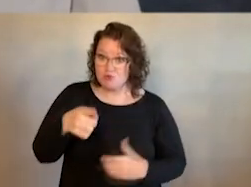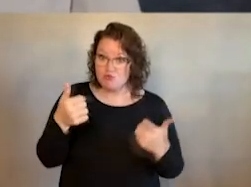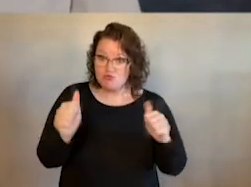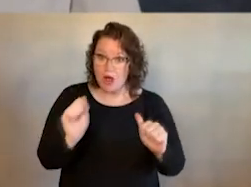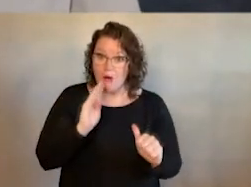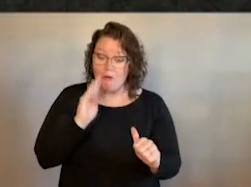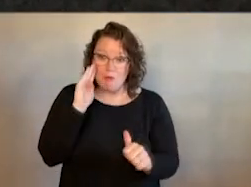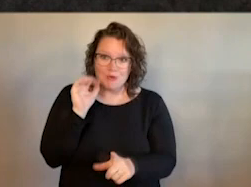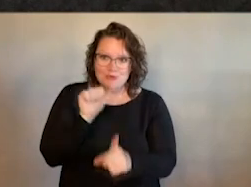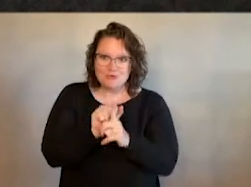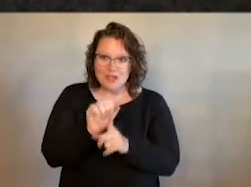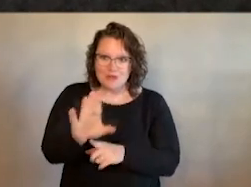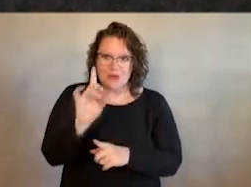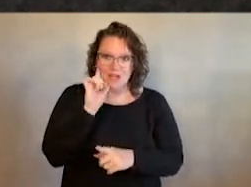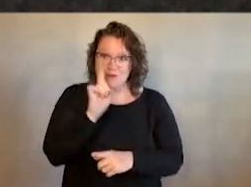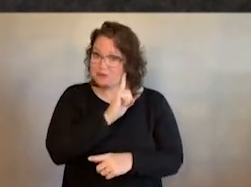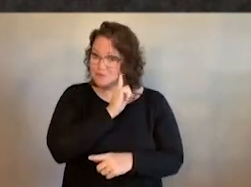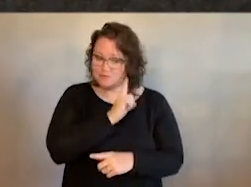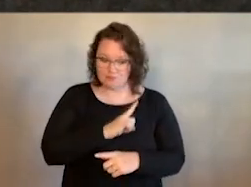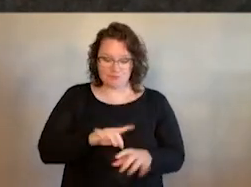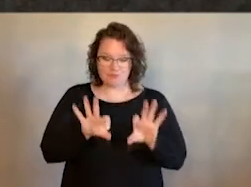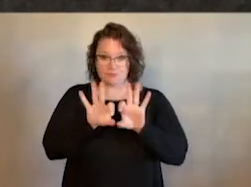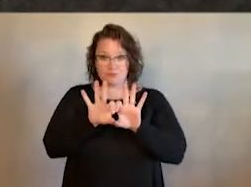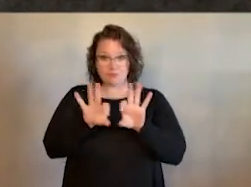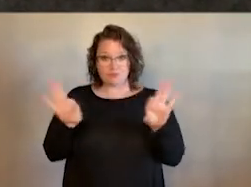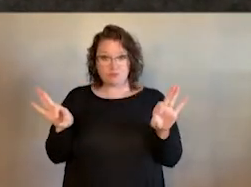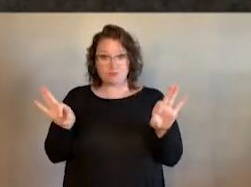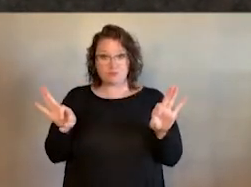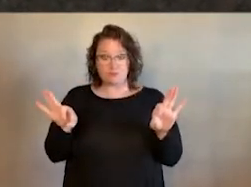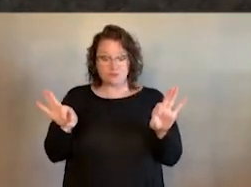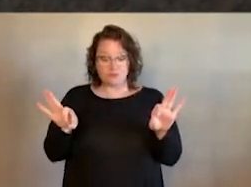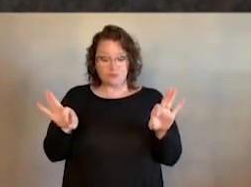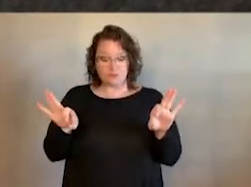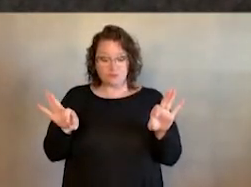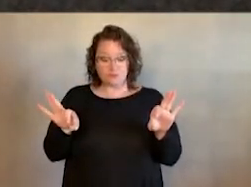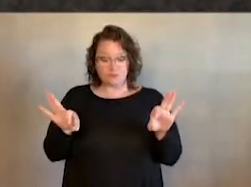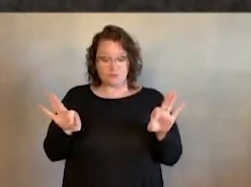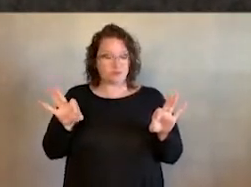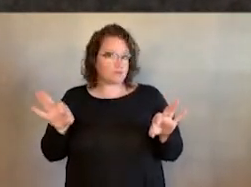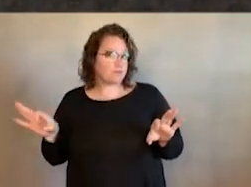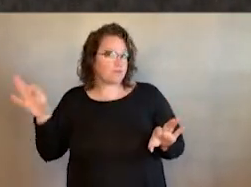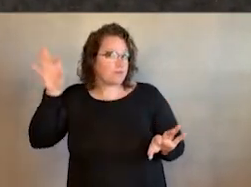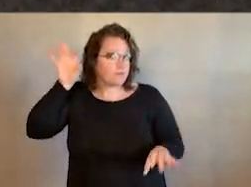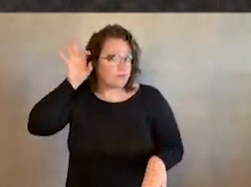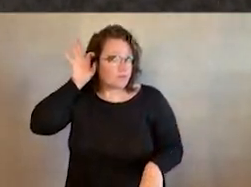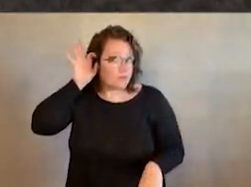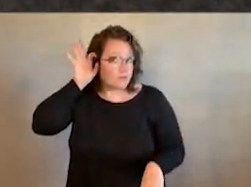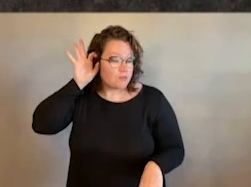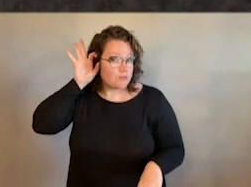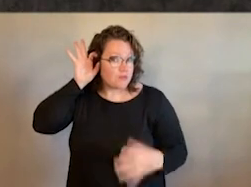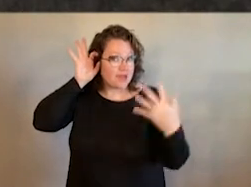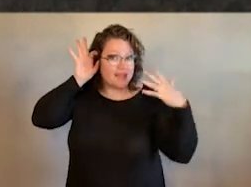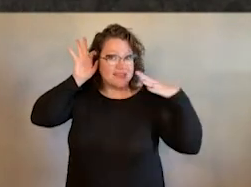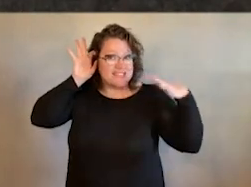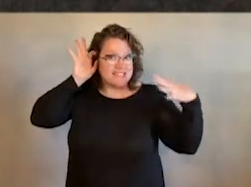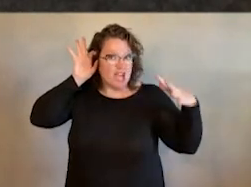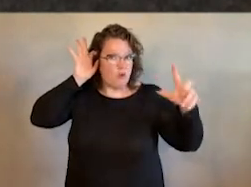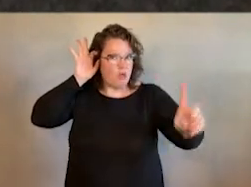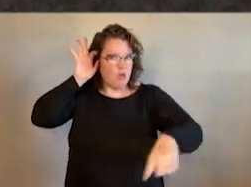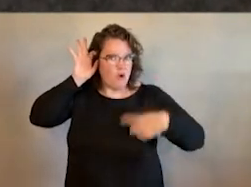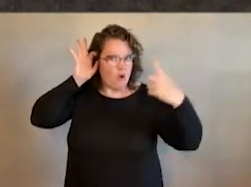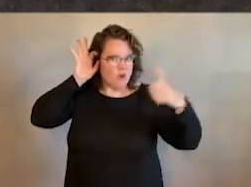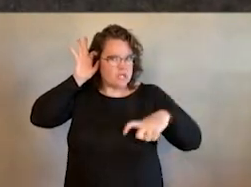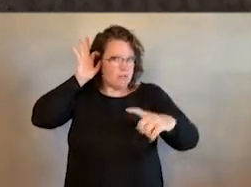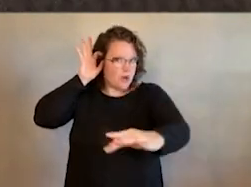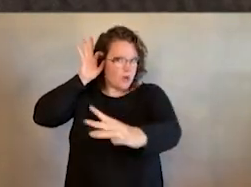your ears. Take a tube of paper or a paper towel roll and hold it to one ear. It's going to take the sound a lot longer to get